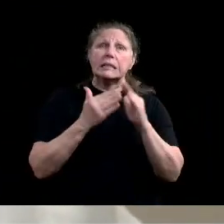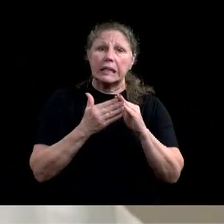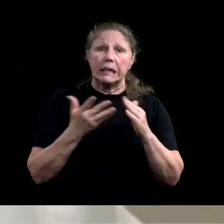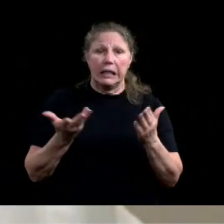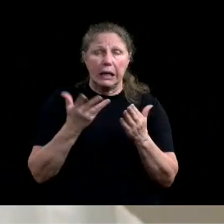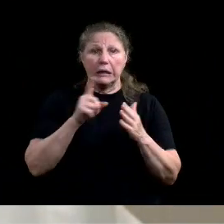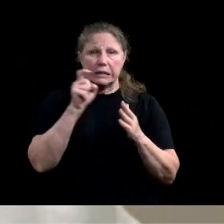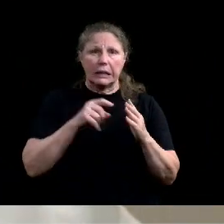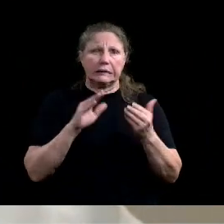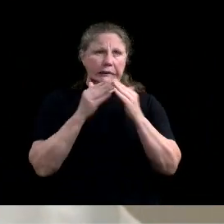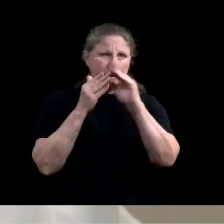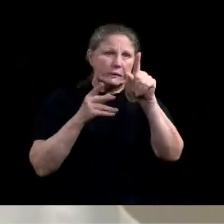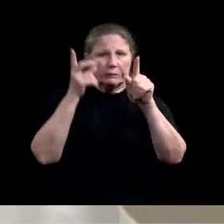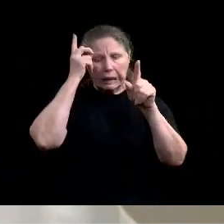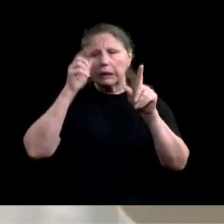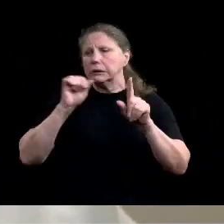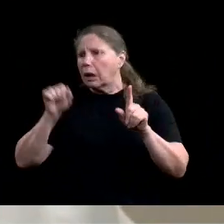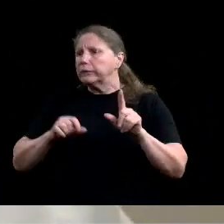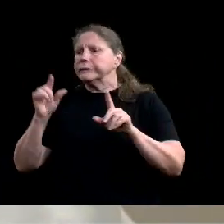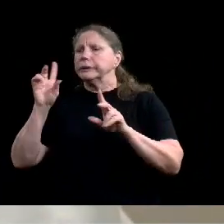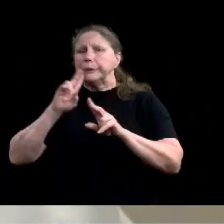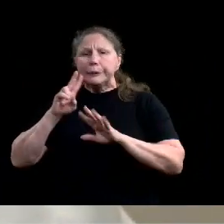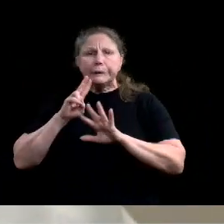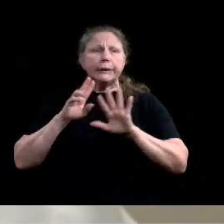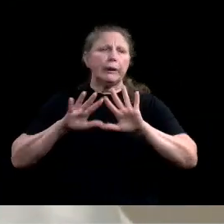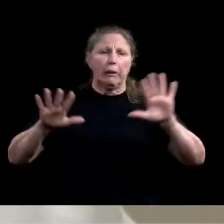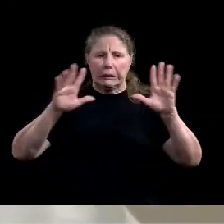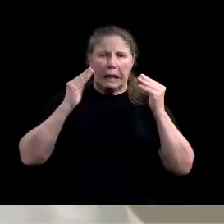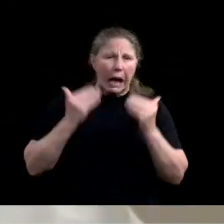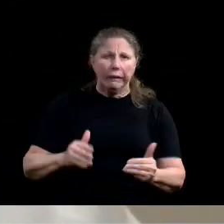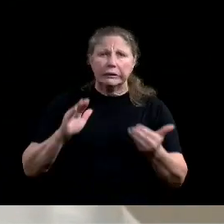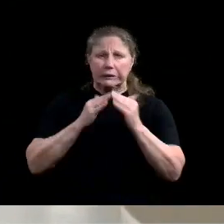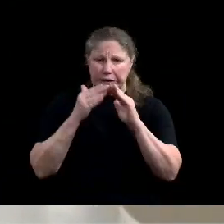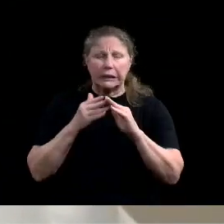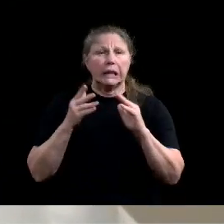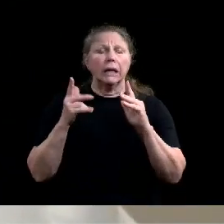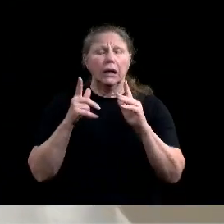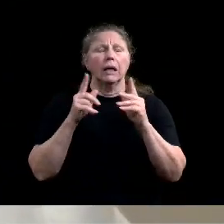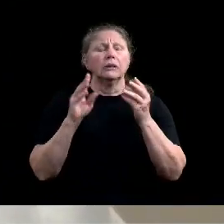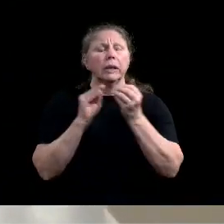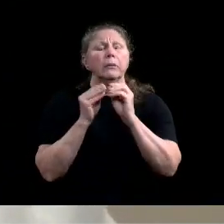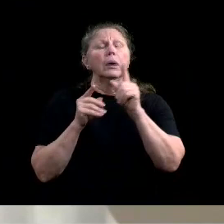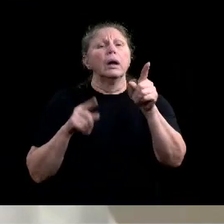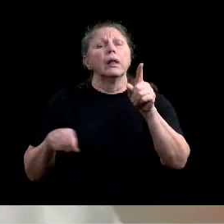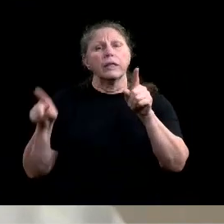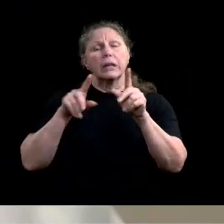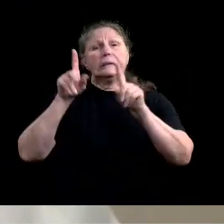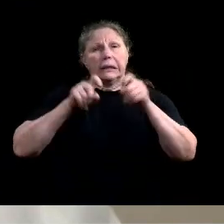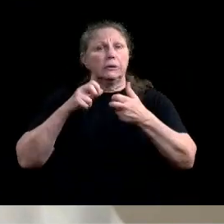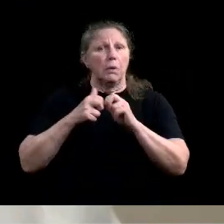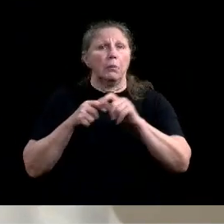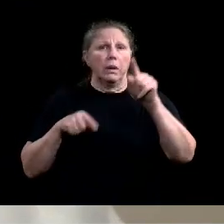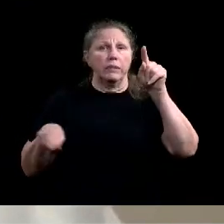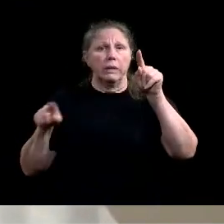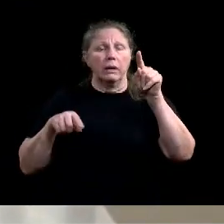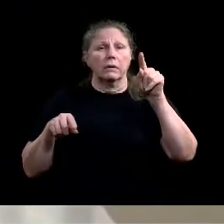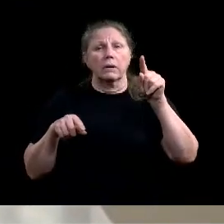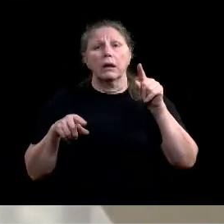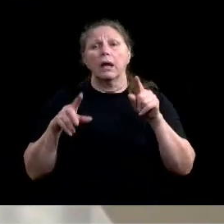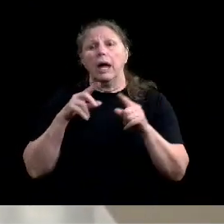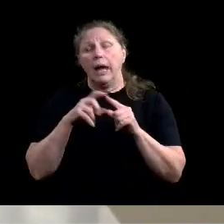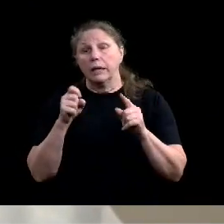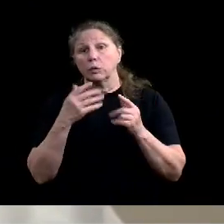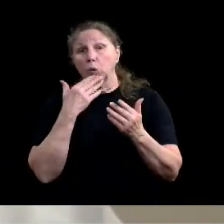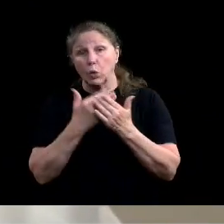the testing issues there, in particular the quality of the test, and are going to become